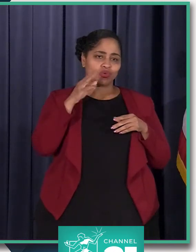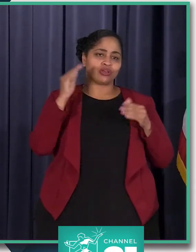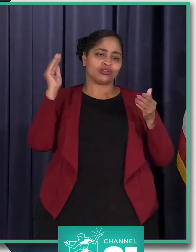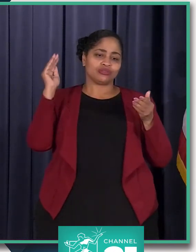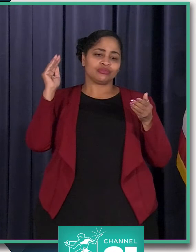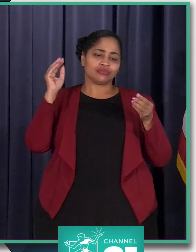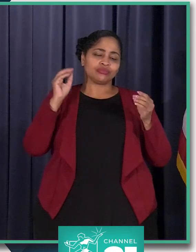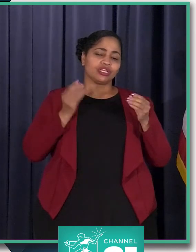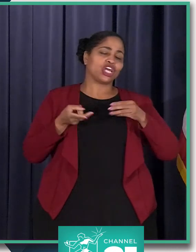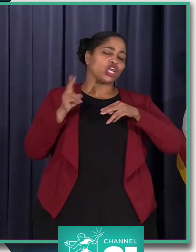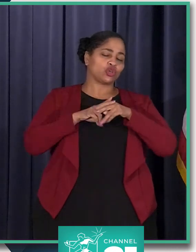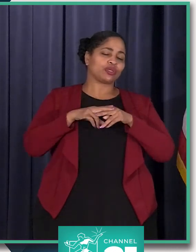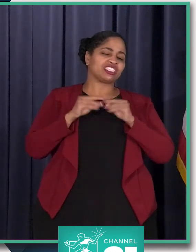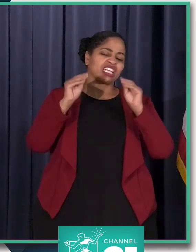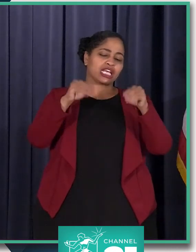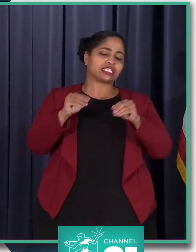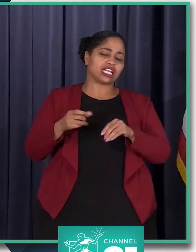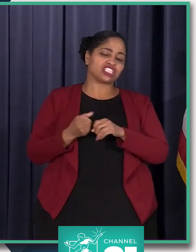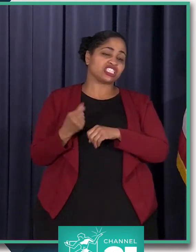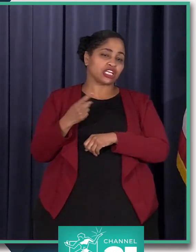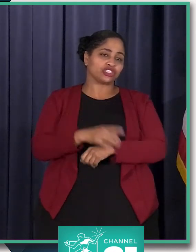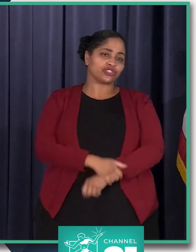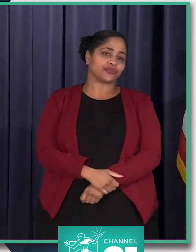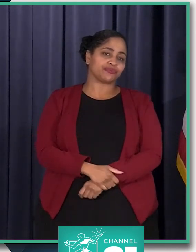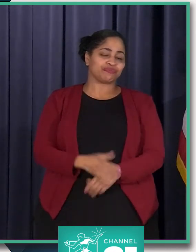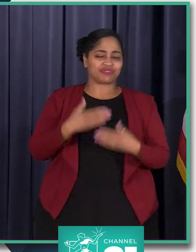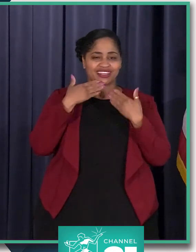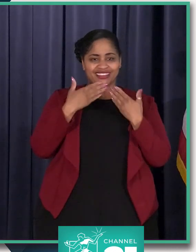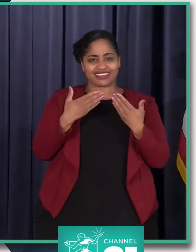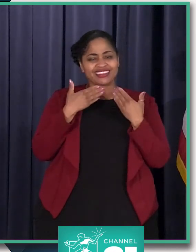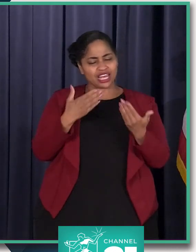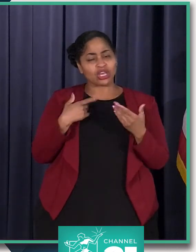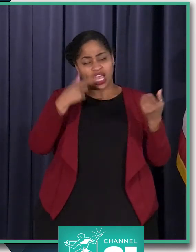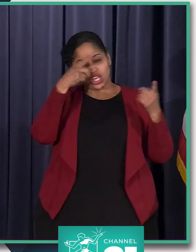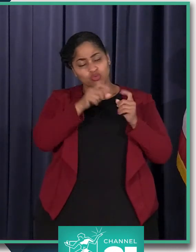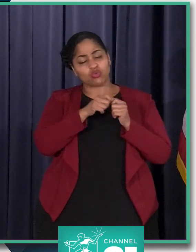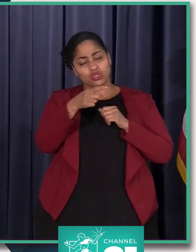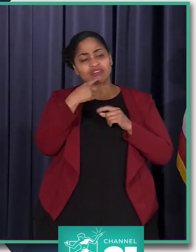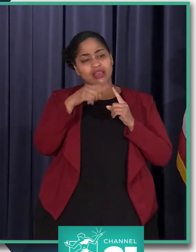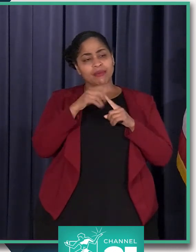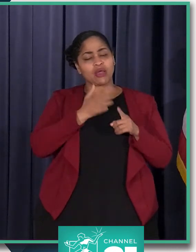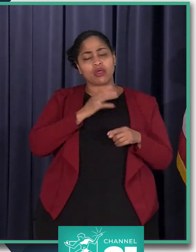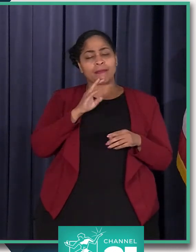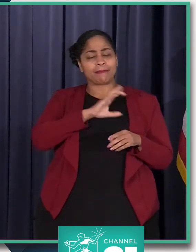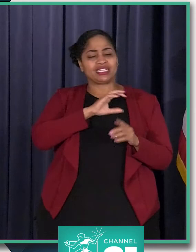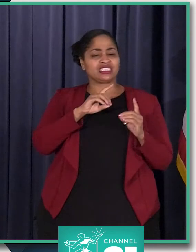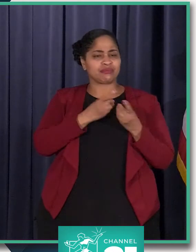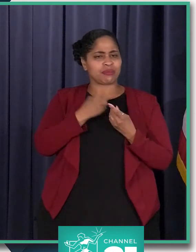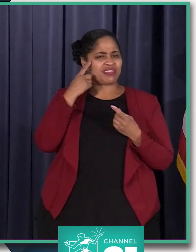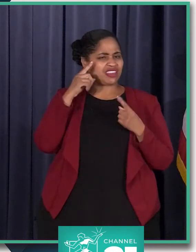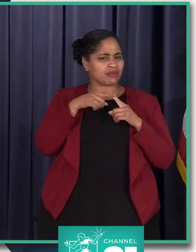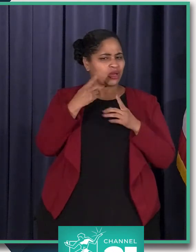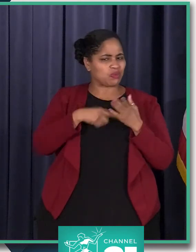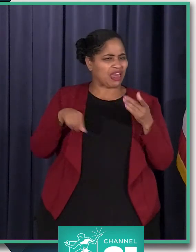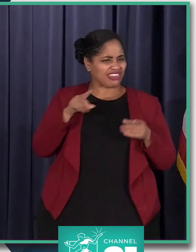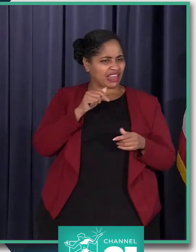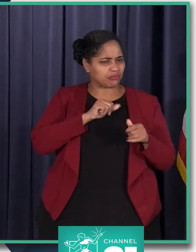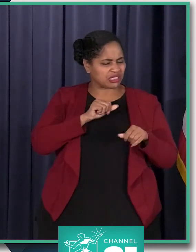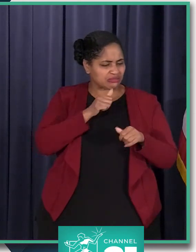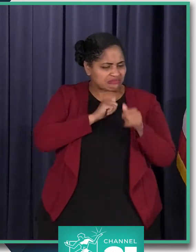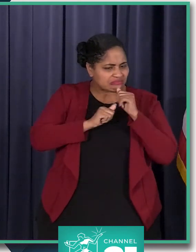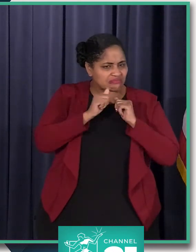increasing the installation next year. And thank you. I agree with you on what you say about the police department. Think about what they've been dealing with this